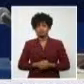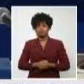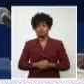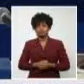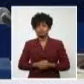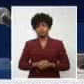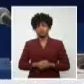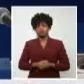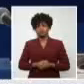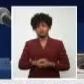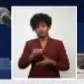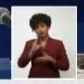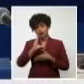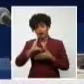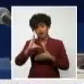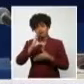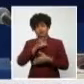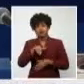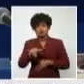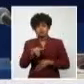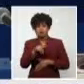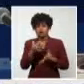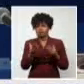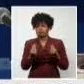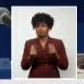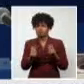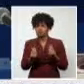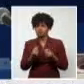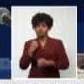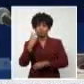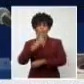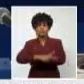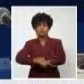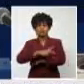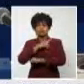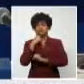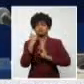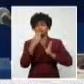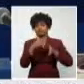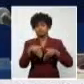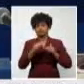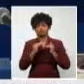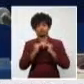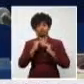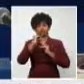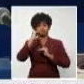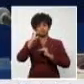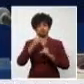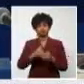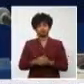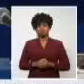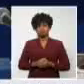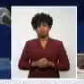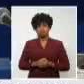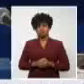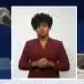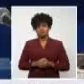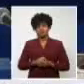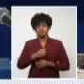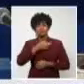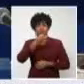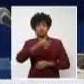In the Caribbean region, there are several countries with high lethality rate.